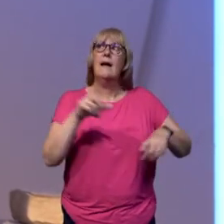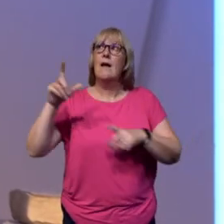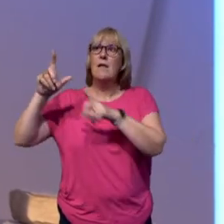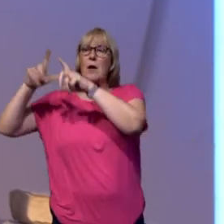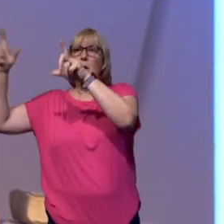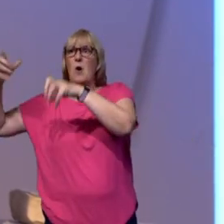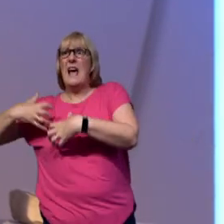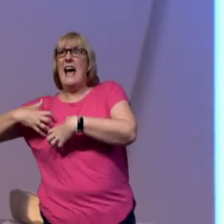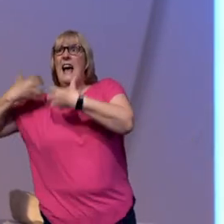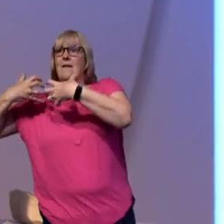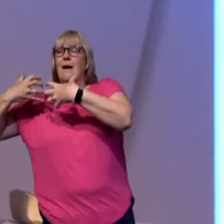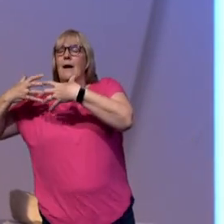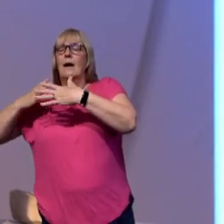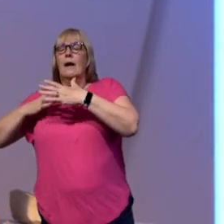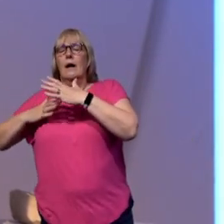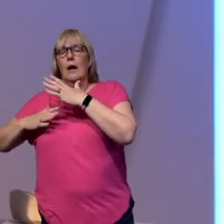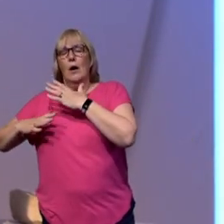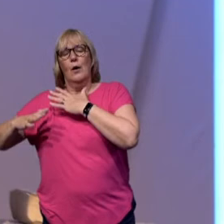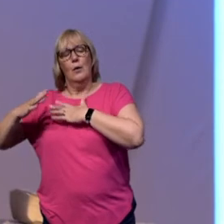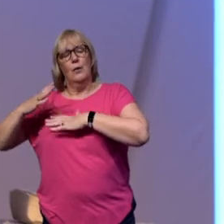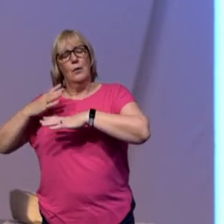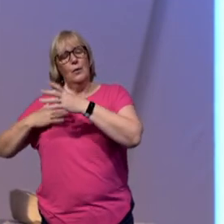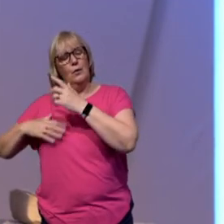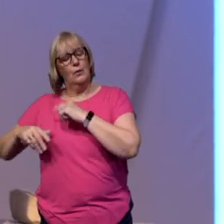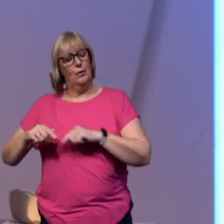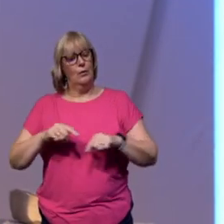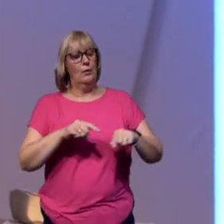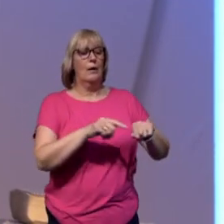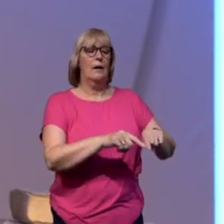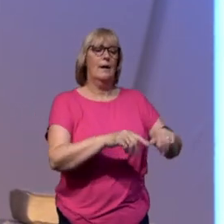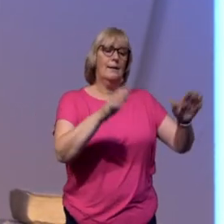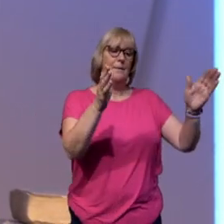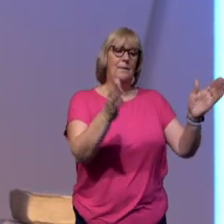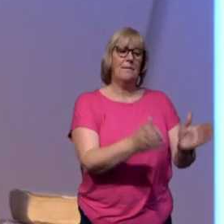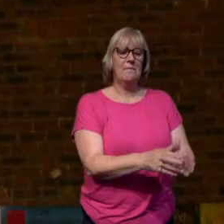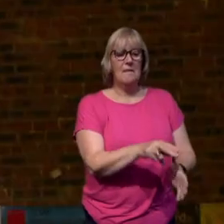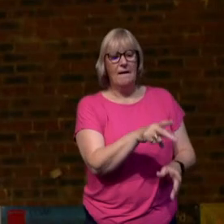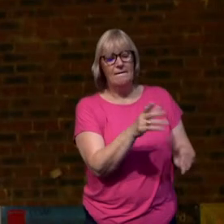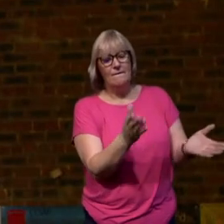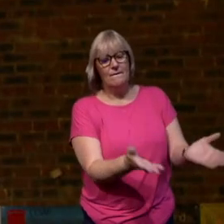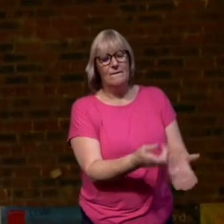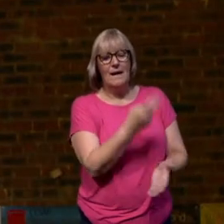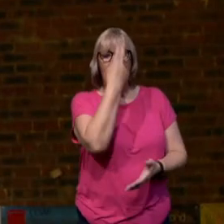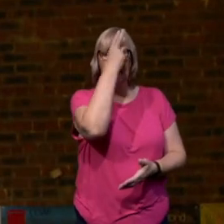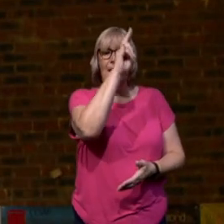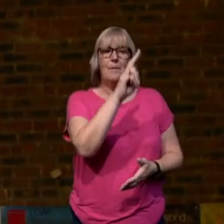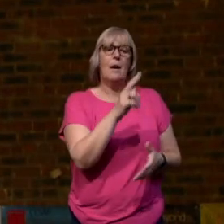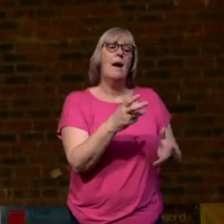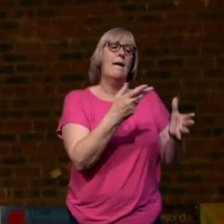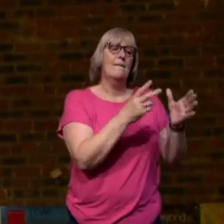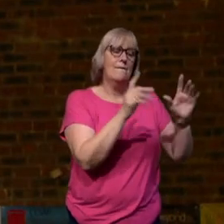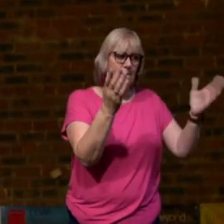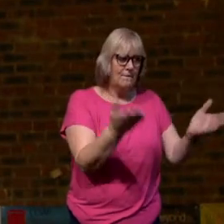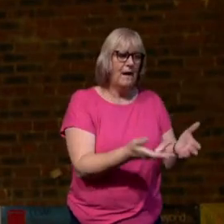anger. Therefore that place has been called the Valley of Achor ever since.